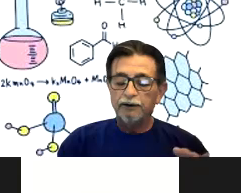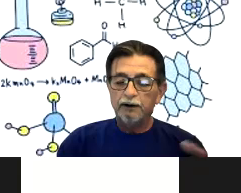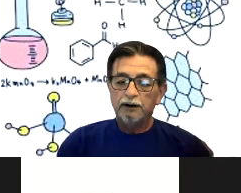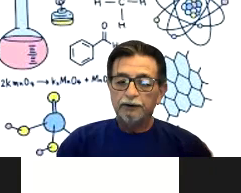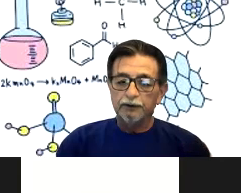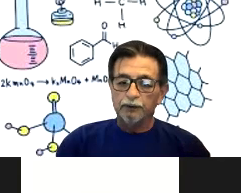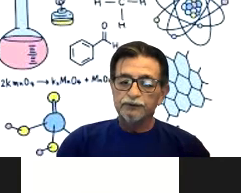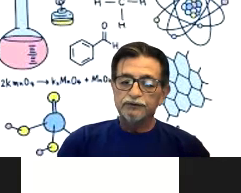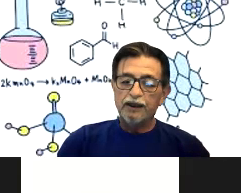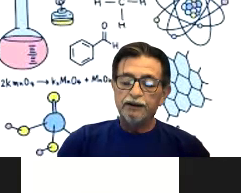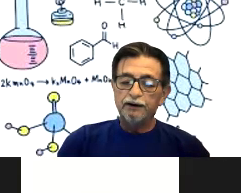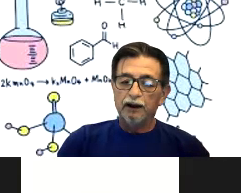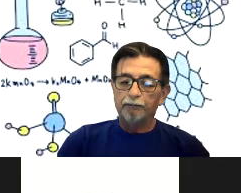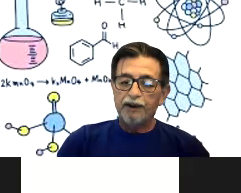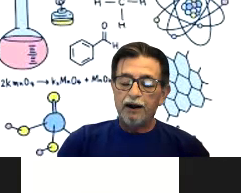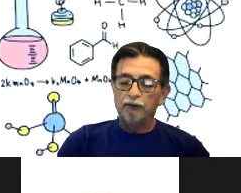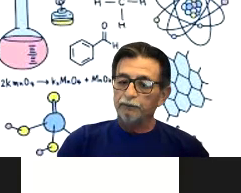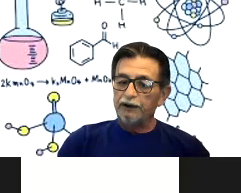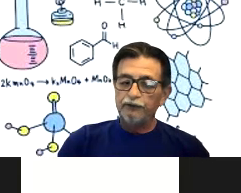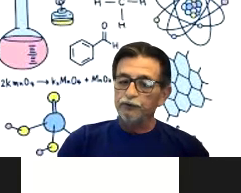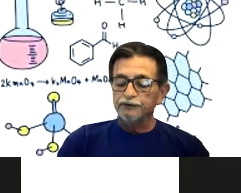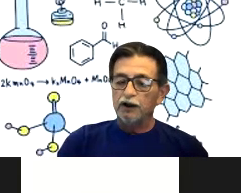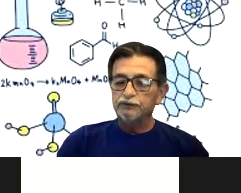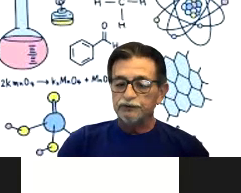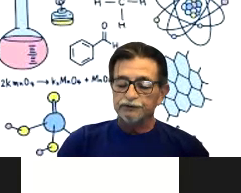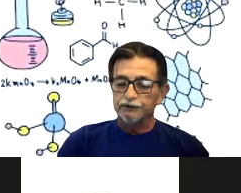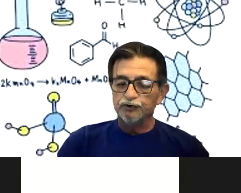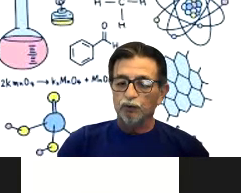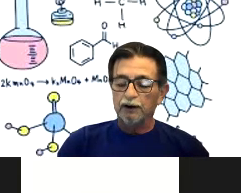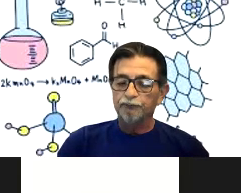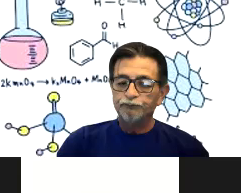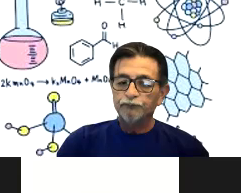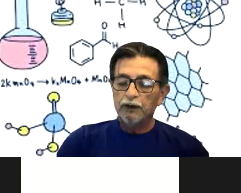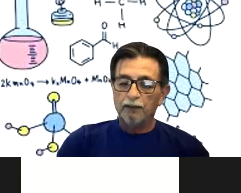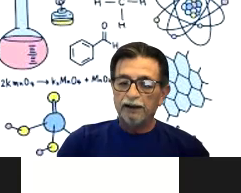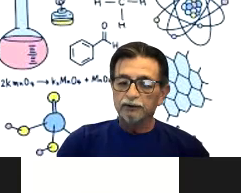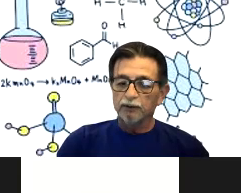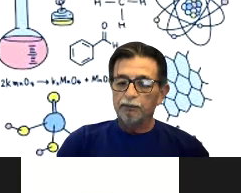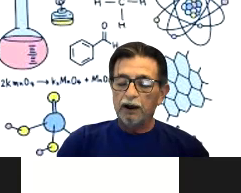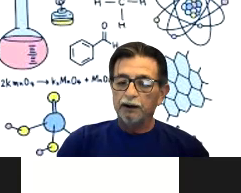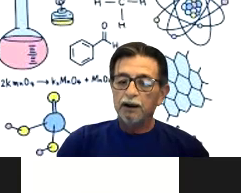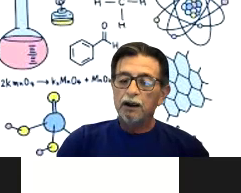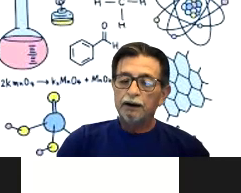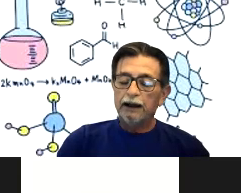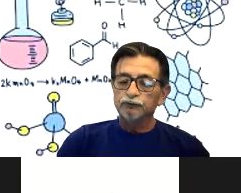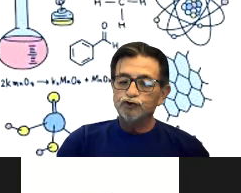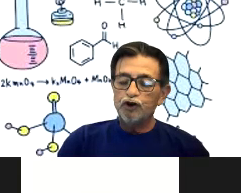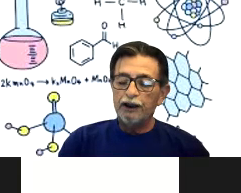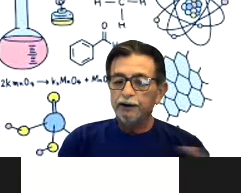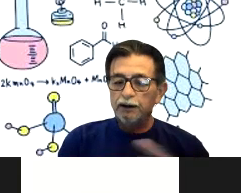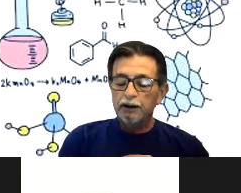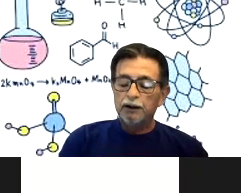double bond, in other words, taking a pair from either of those oxygens that you want and make a double bond.